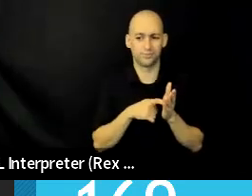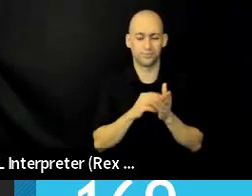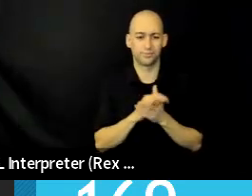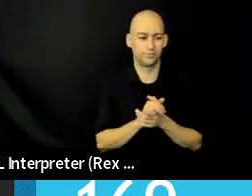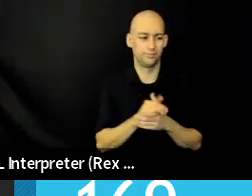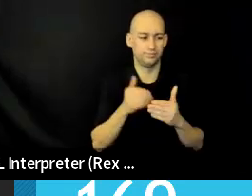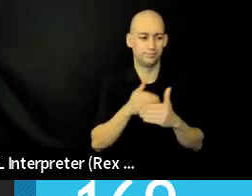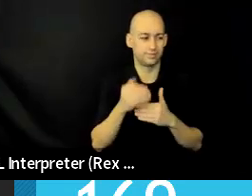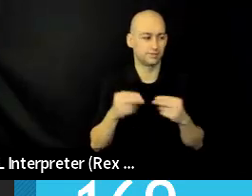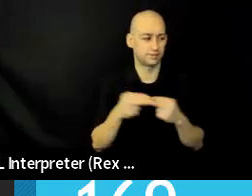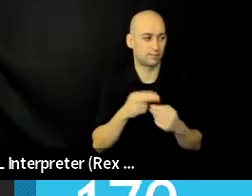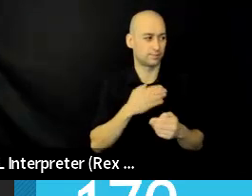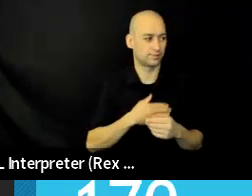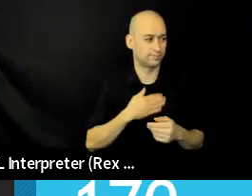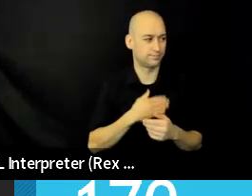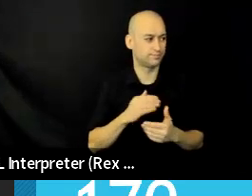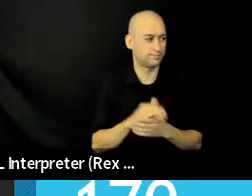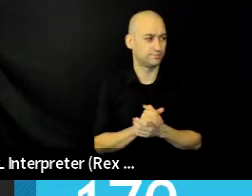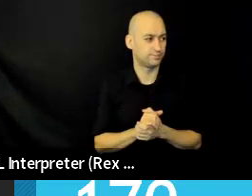Next slide, please.